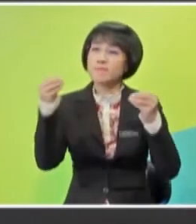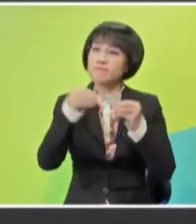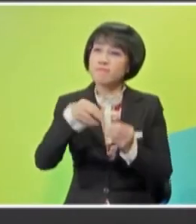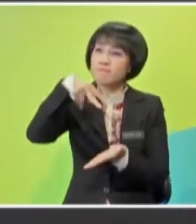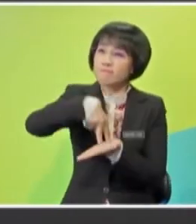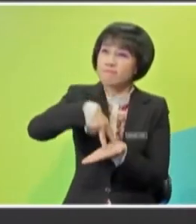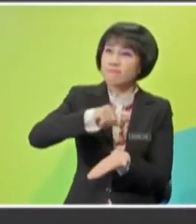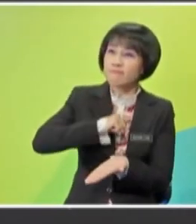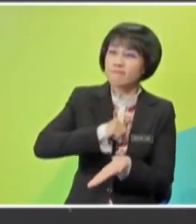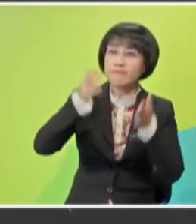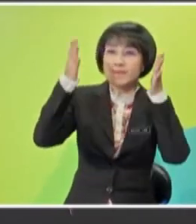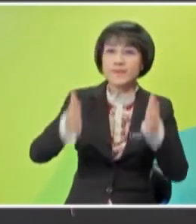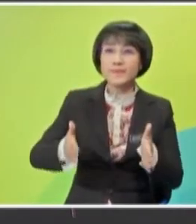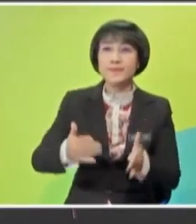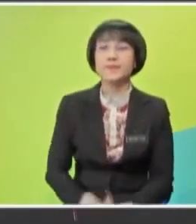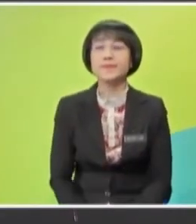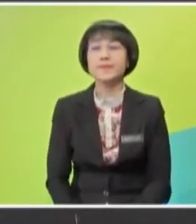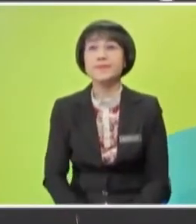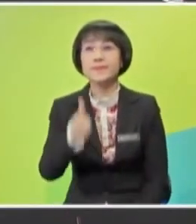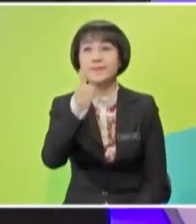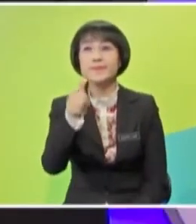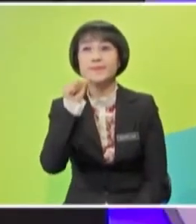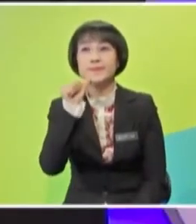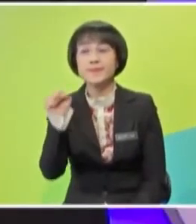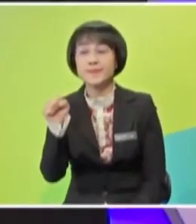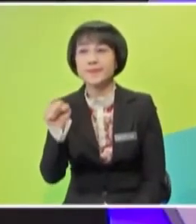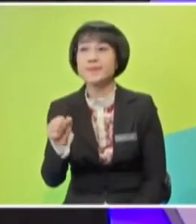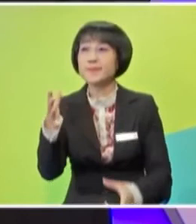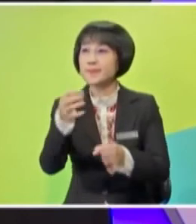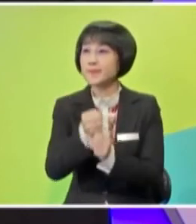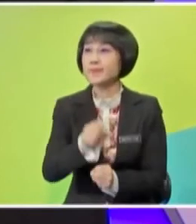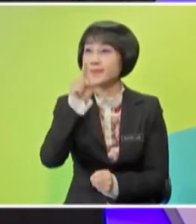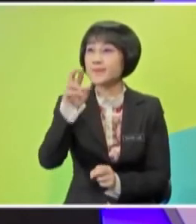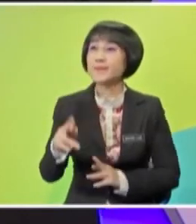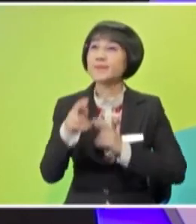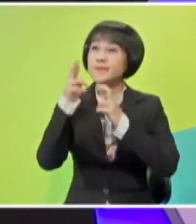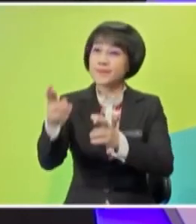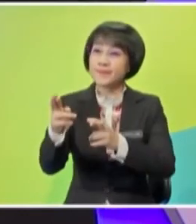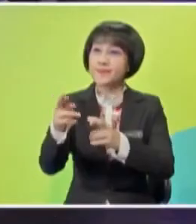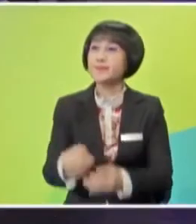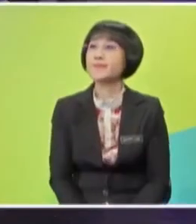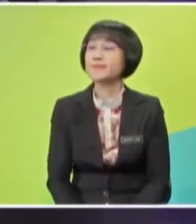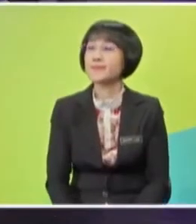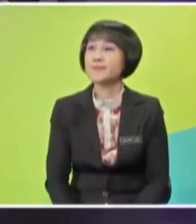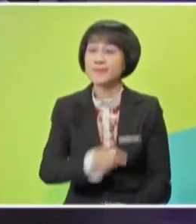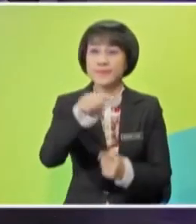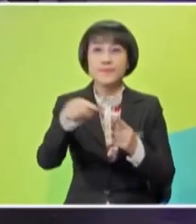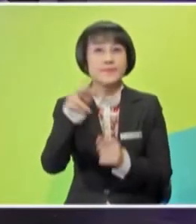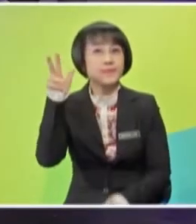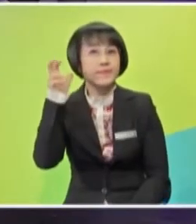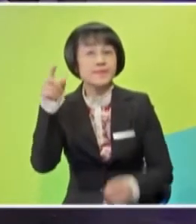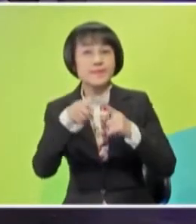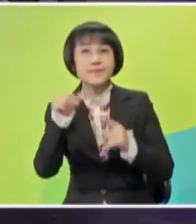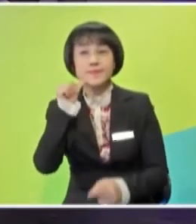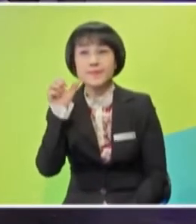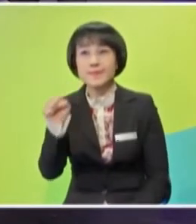Okay, that is also good. Good job, Anis. So you should get one as well. Okay, when we listen to Anis' answer,